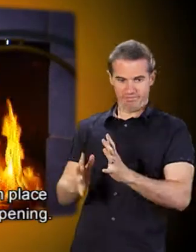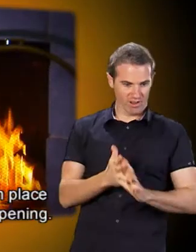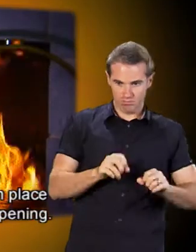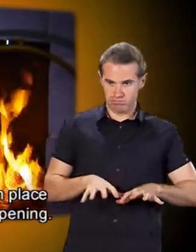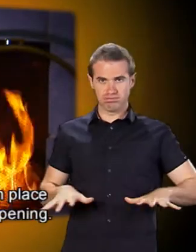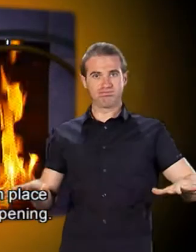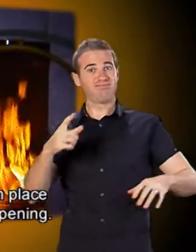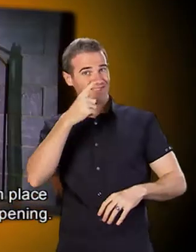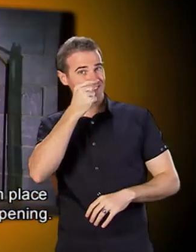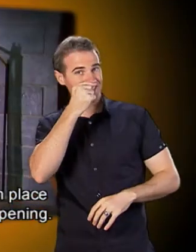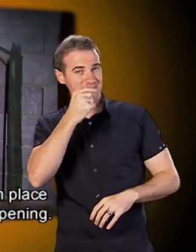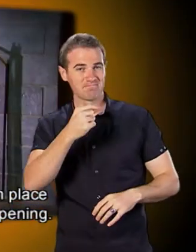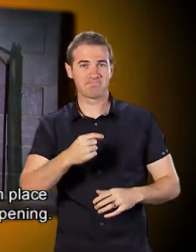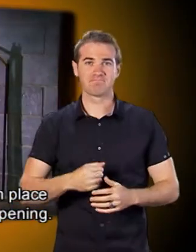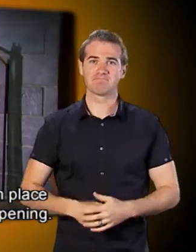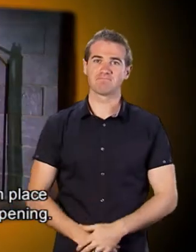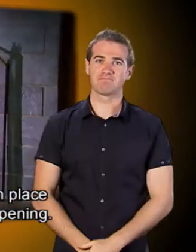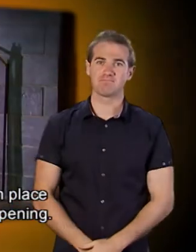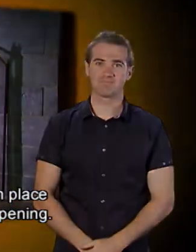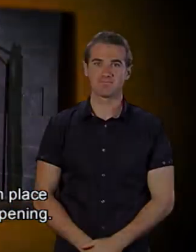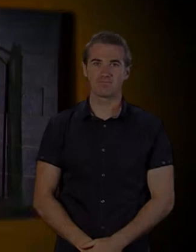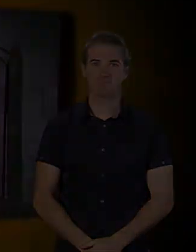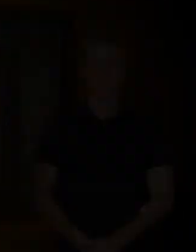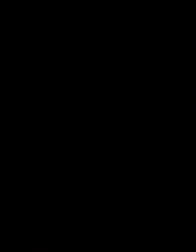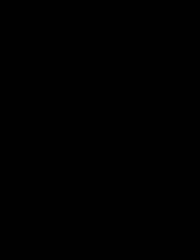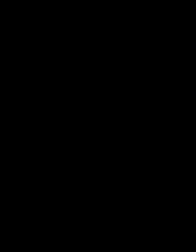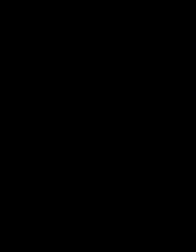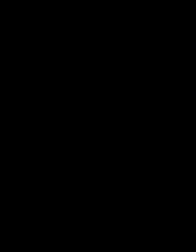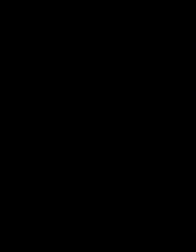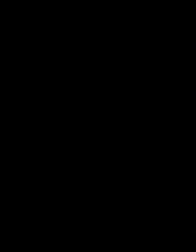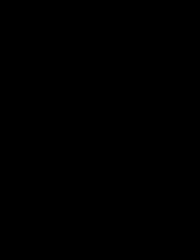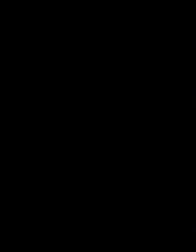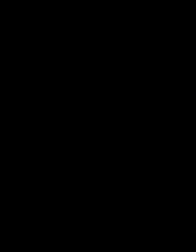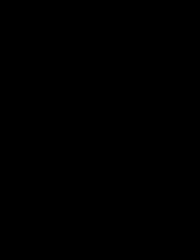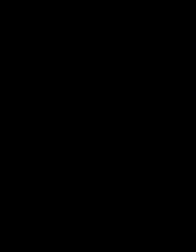if there's not a screen in place to prevent this from happening. 5. Halfway In